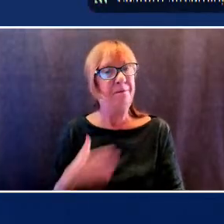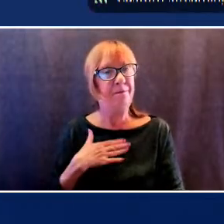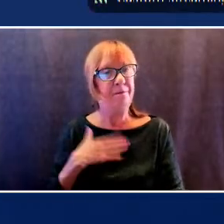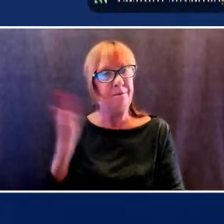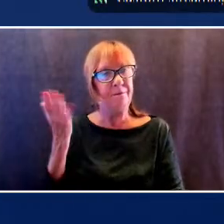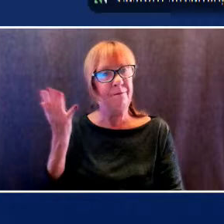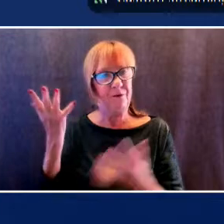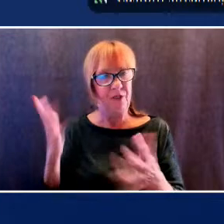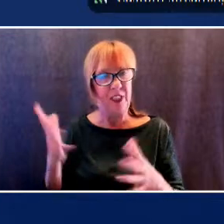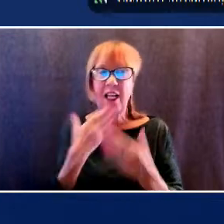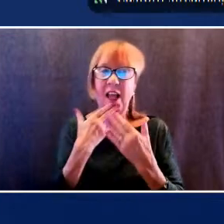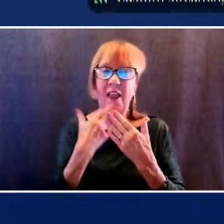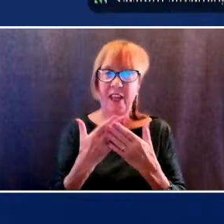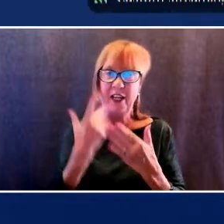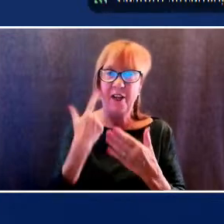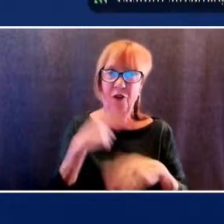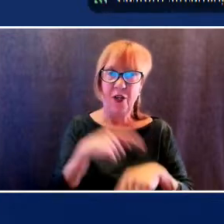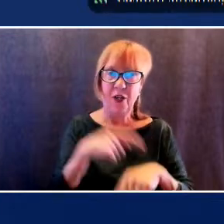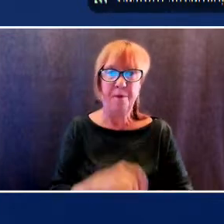presentation today, and I thank you for the time.